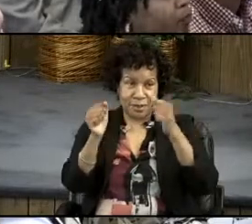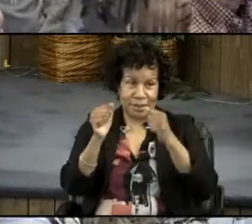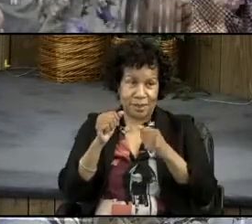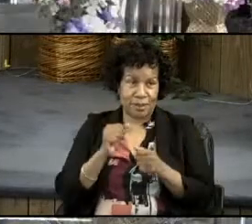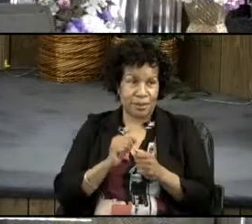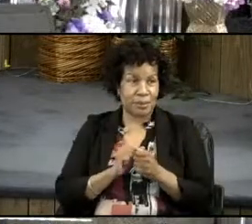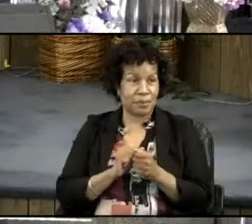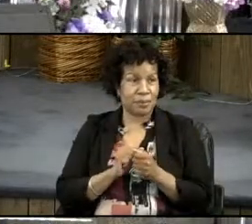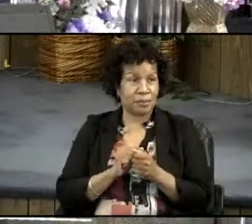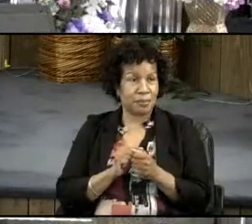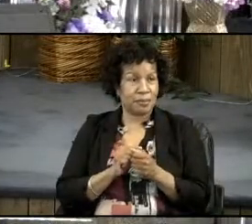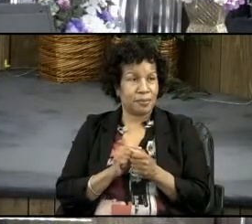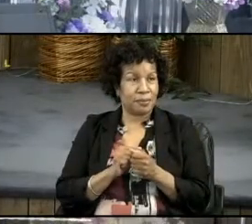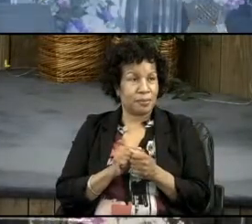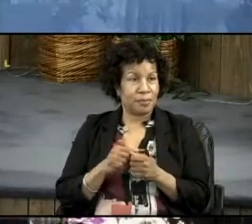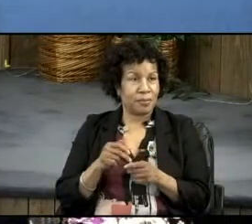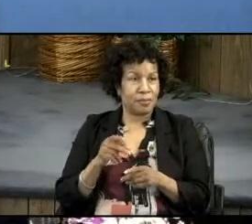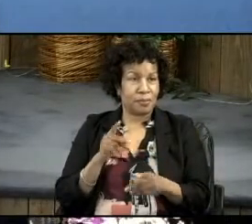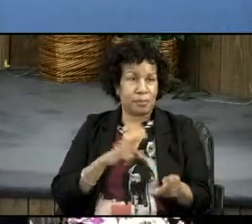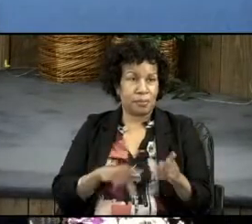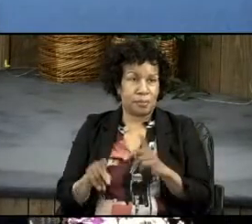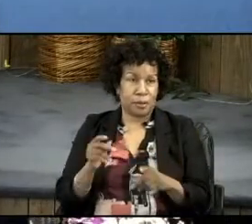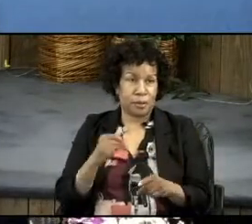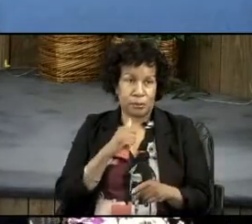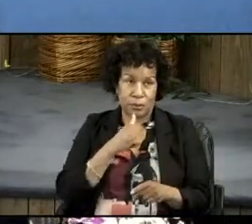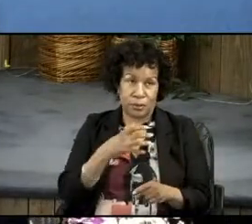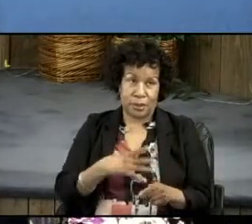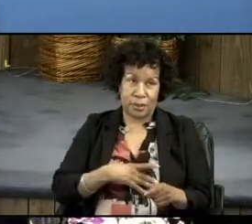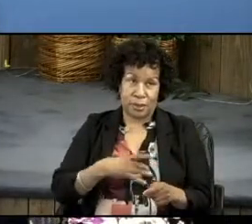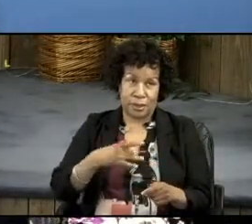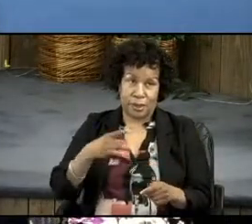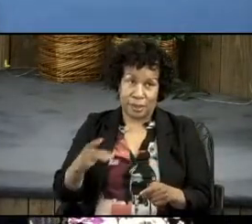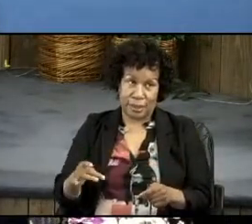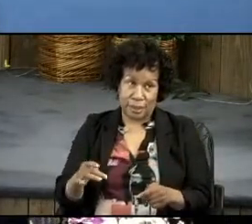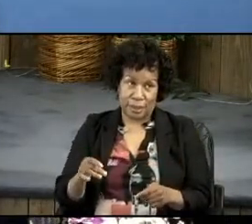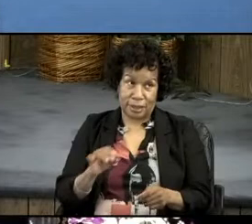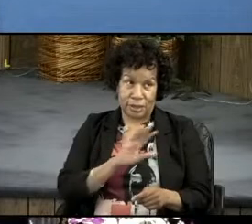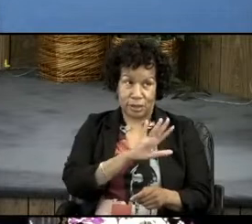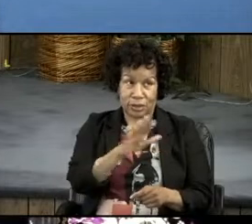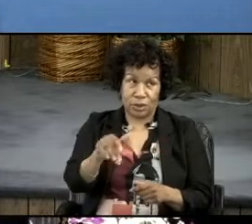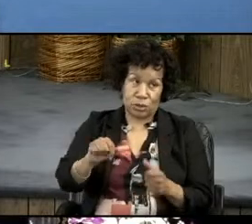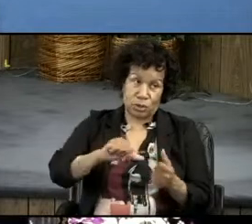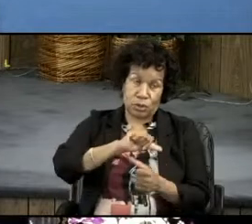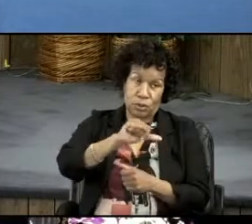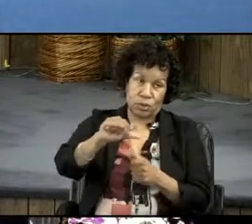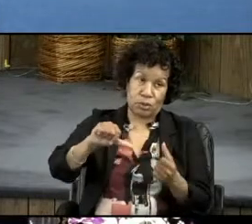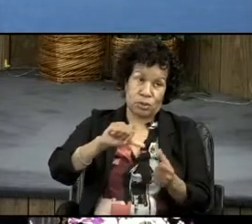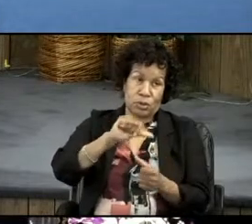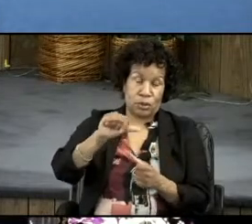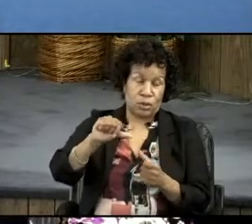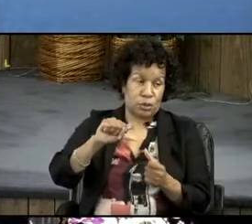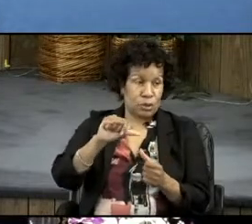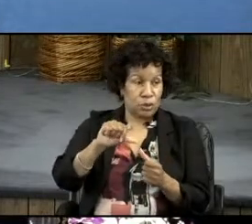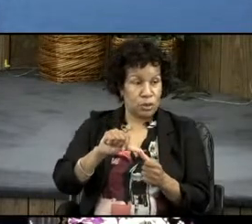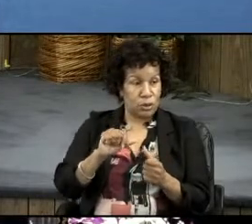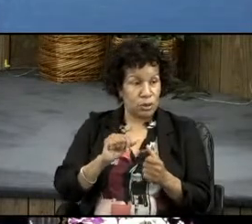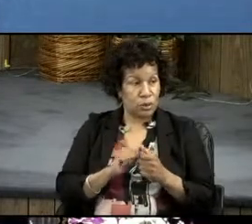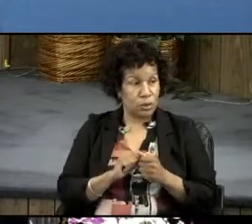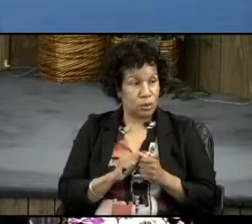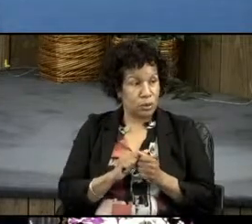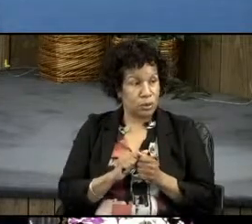People can't stand your anointing. Ooh, and what really make them mad is when they find out that you have flaws.